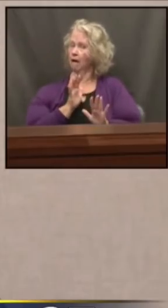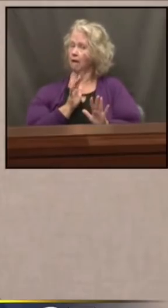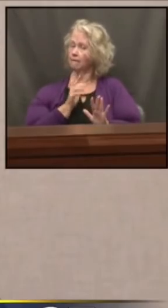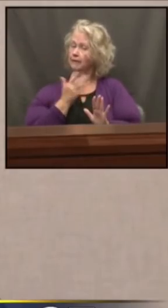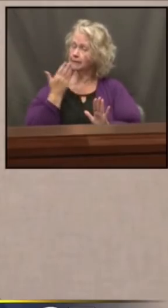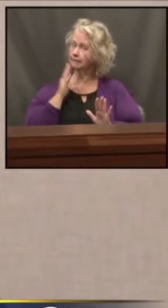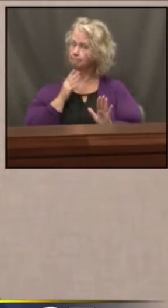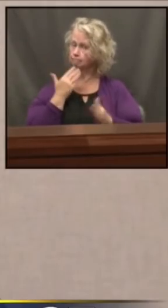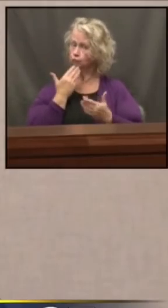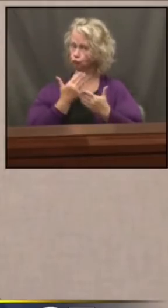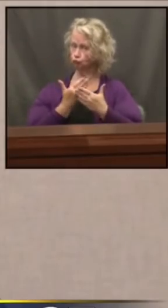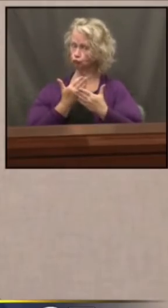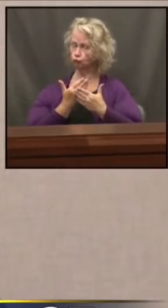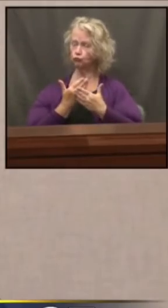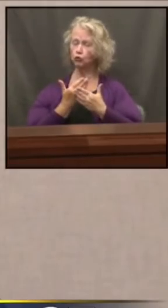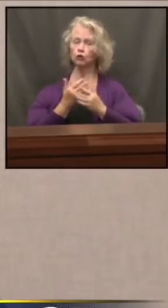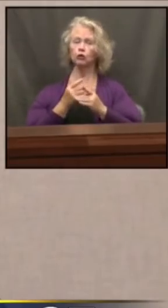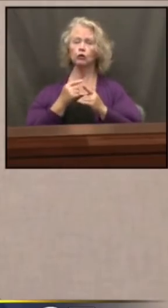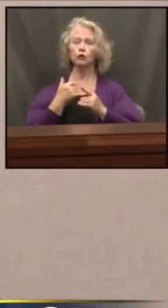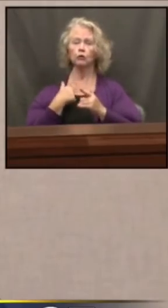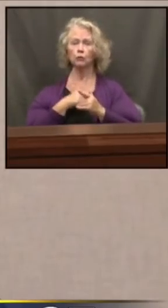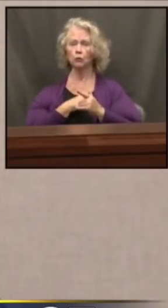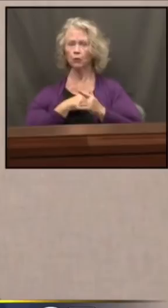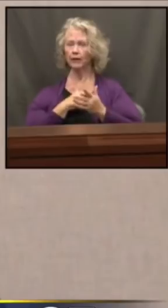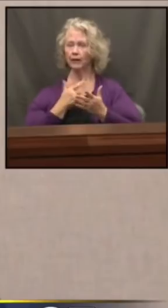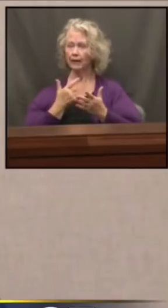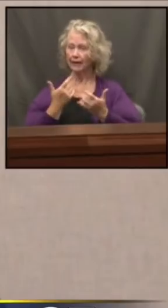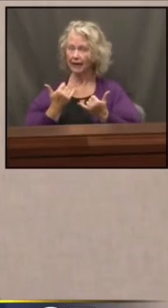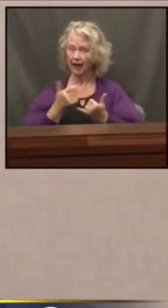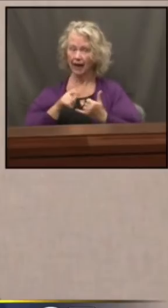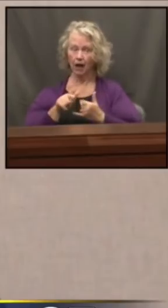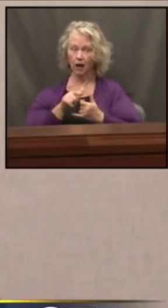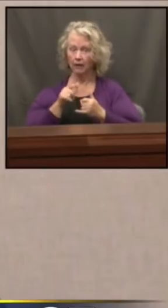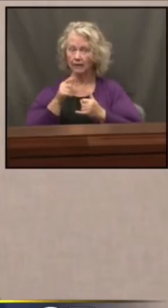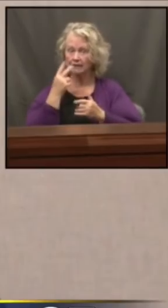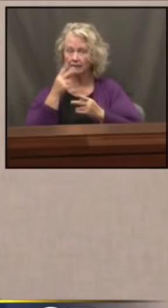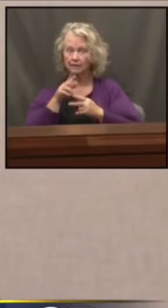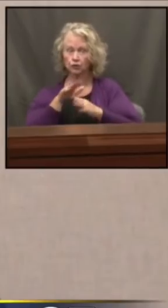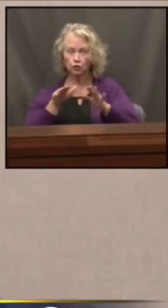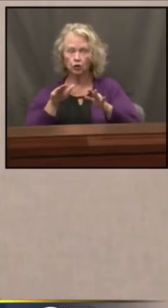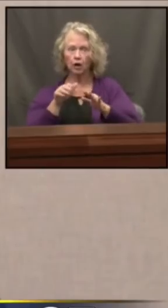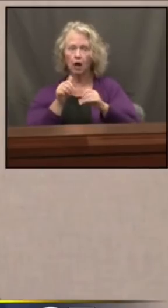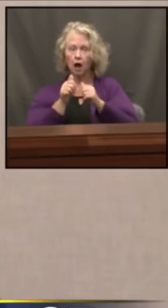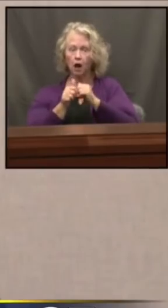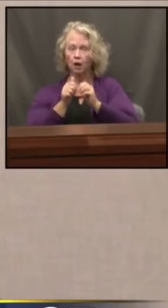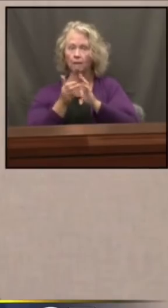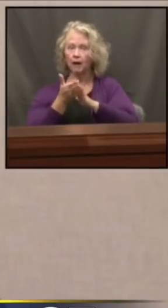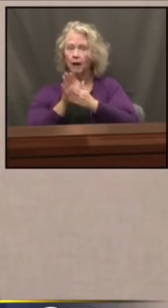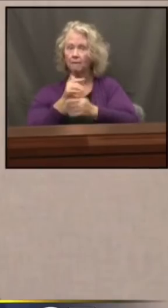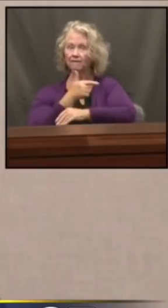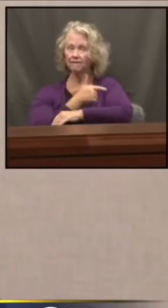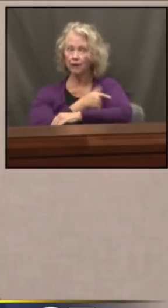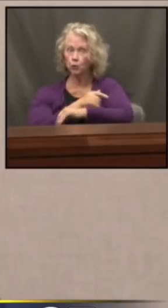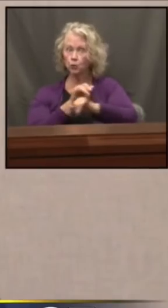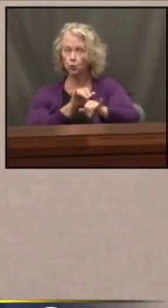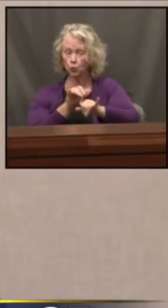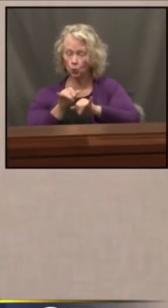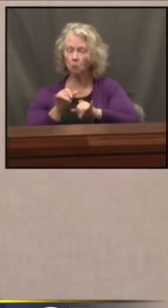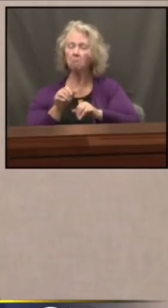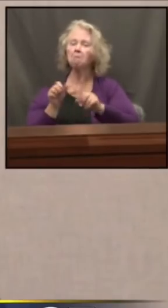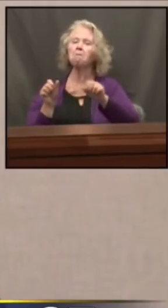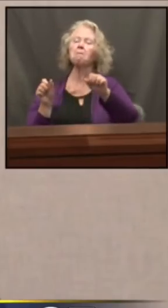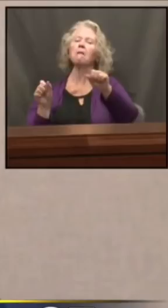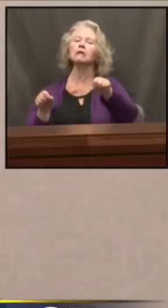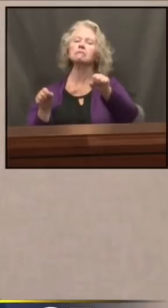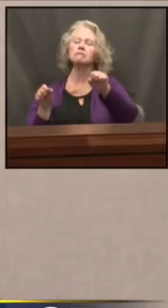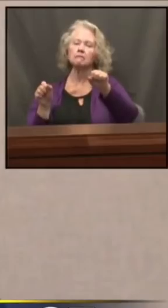this point. And as we get children eligible for vaccinations as well, there is the possibility that